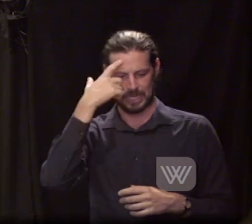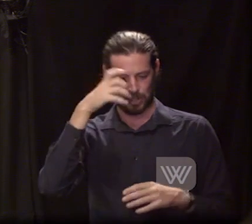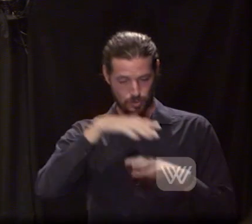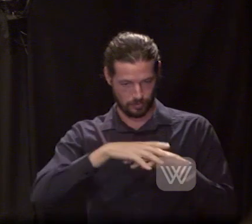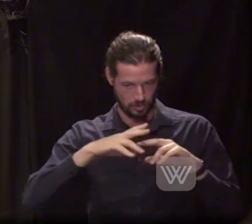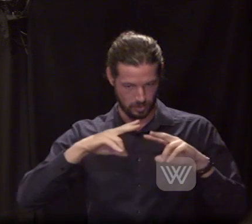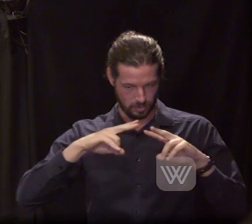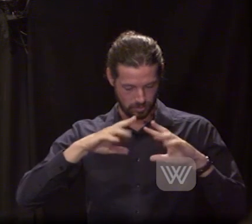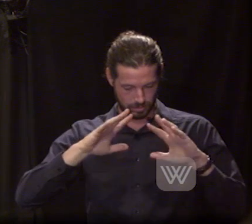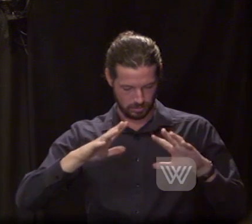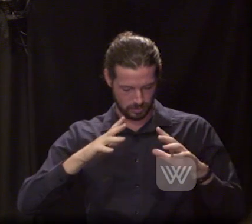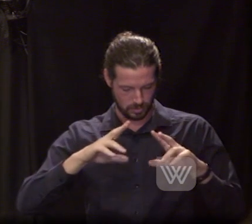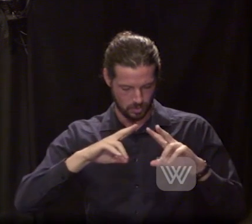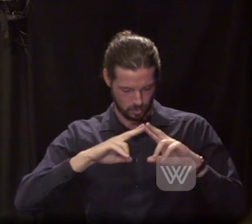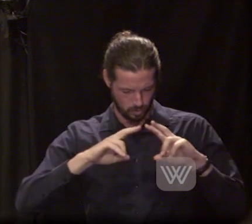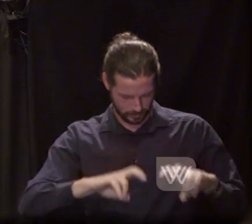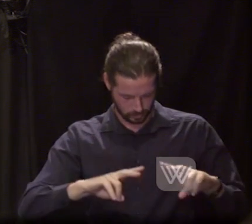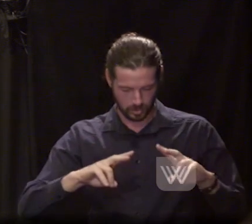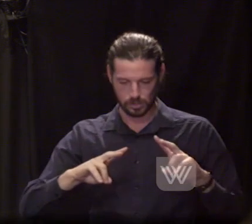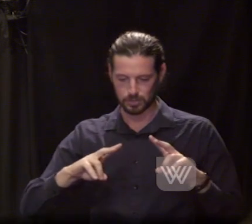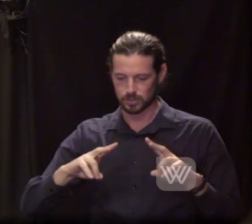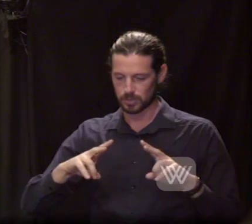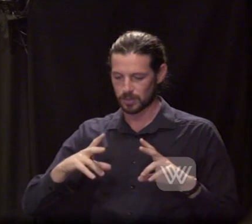the projects like